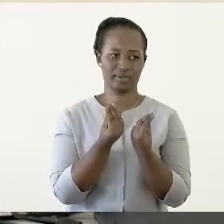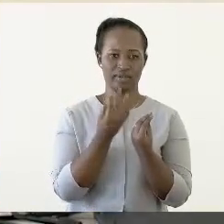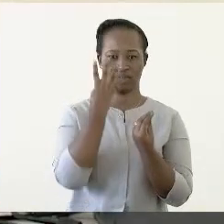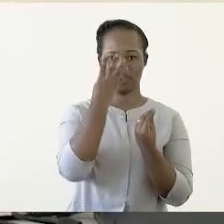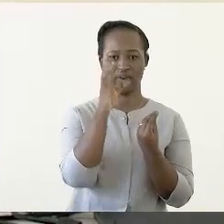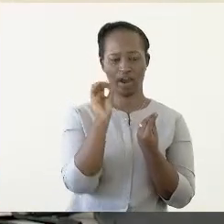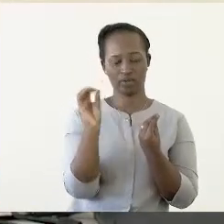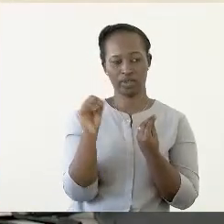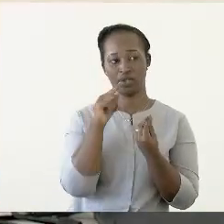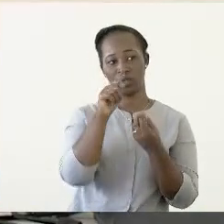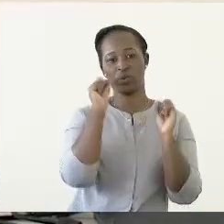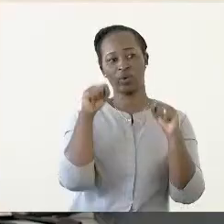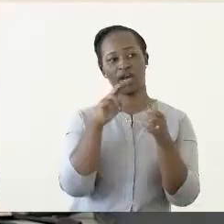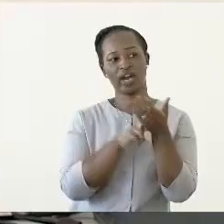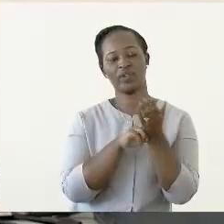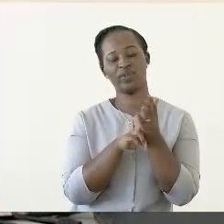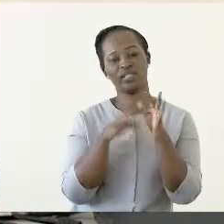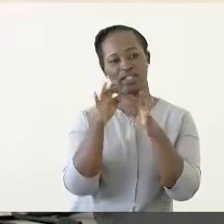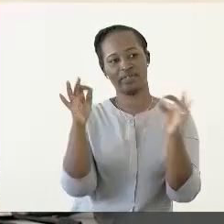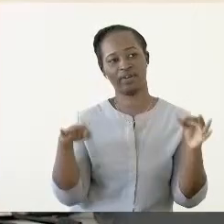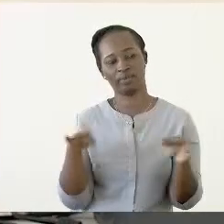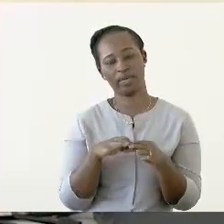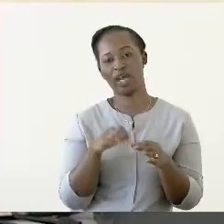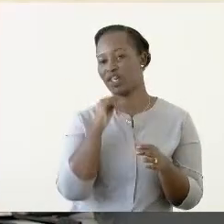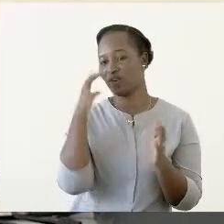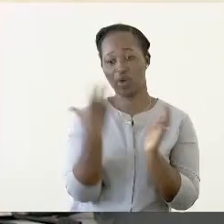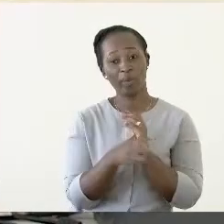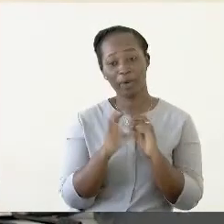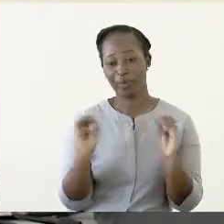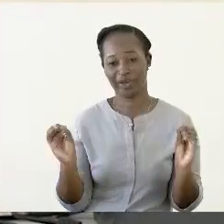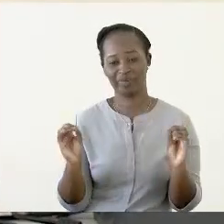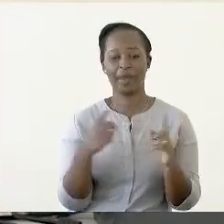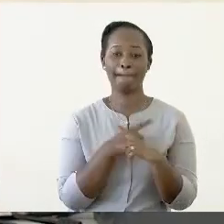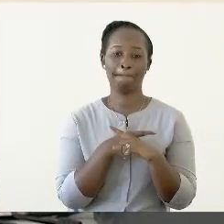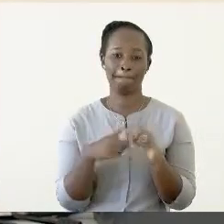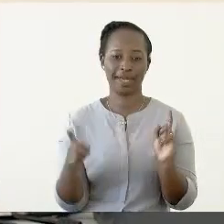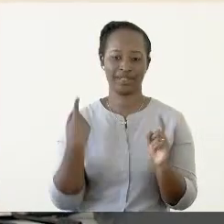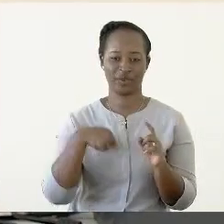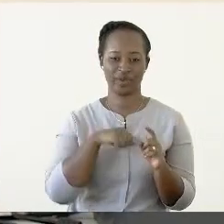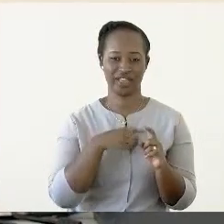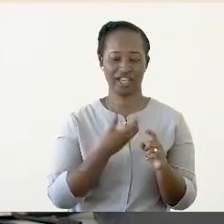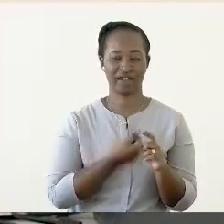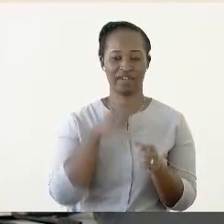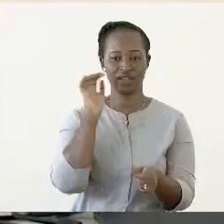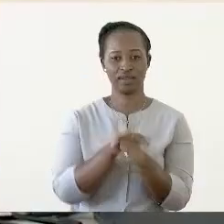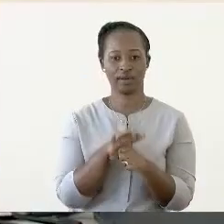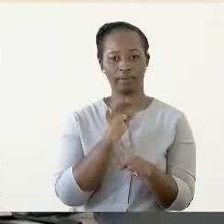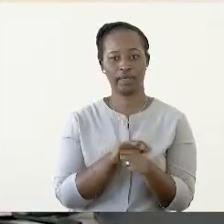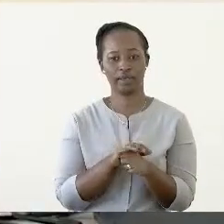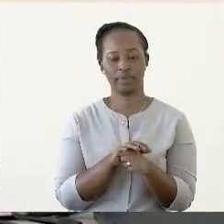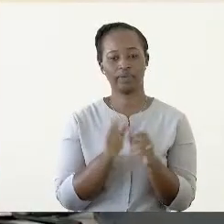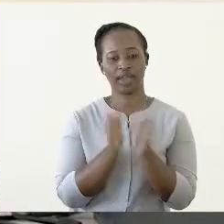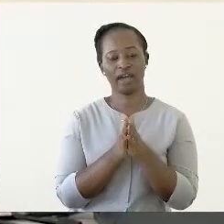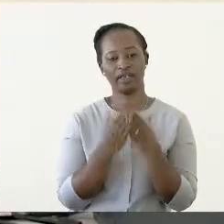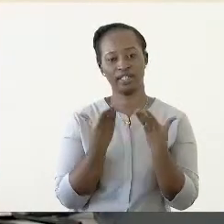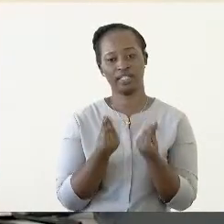400. So you can use your formula, there is no problem, but we have so many and